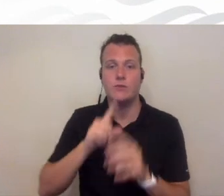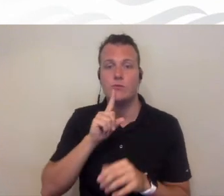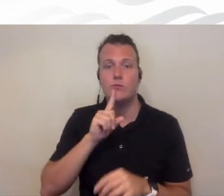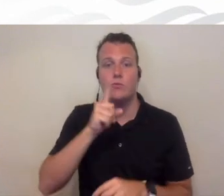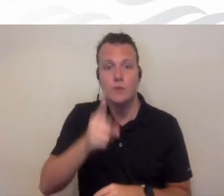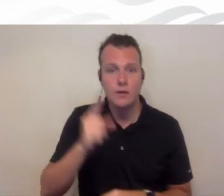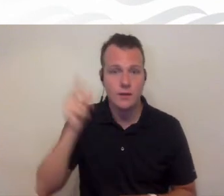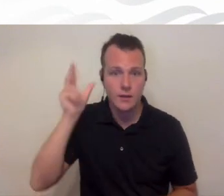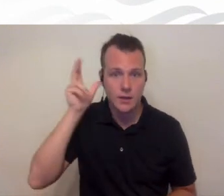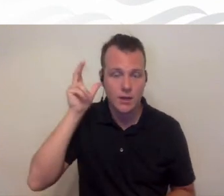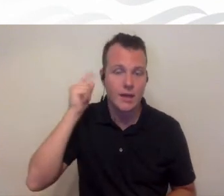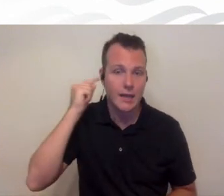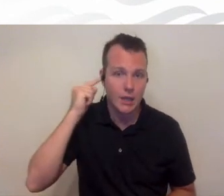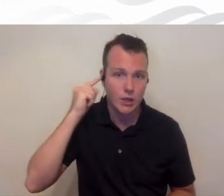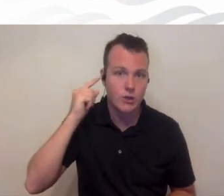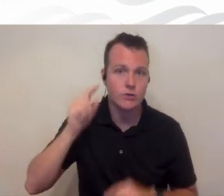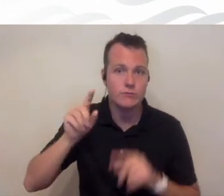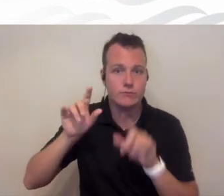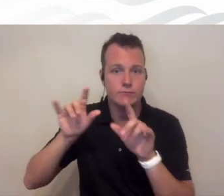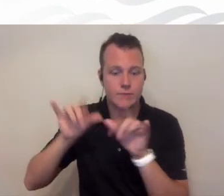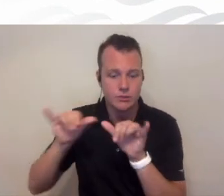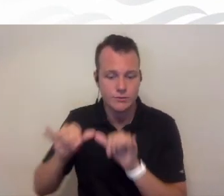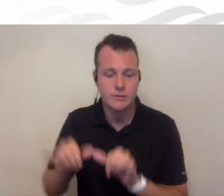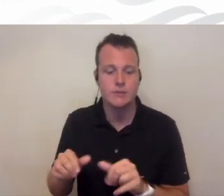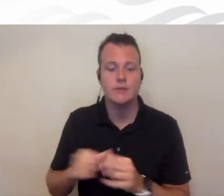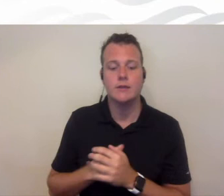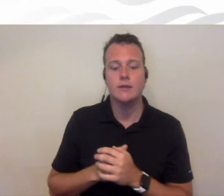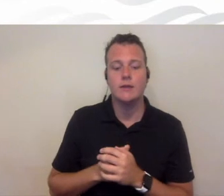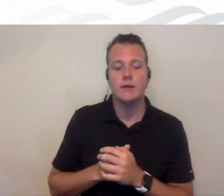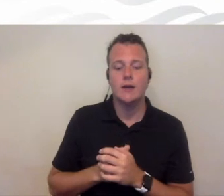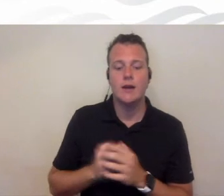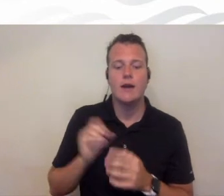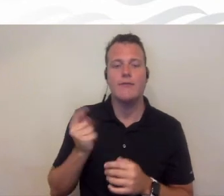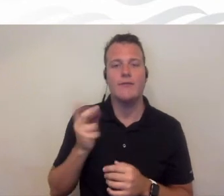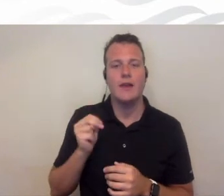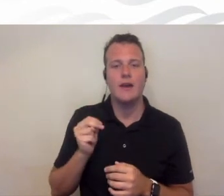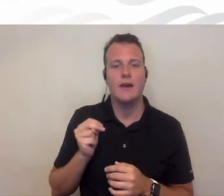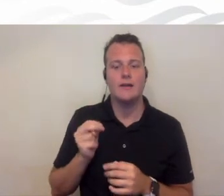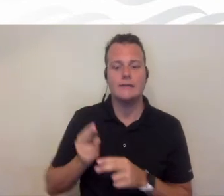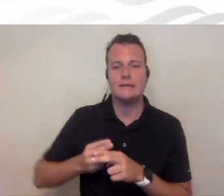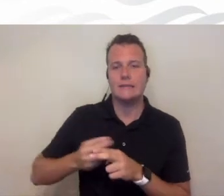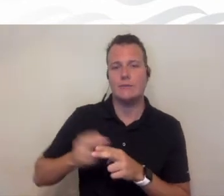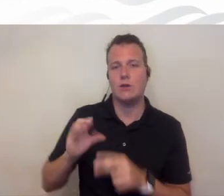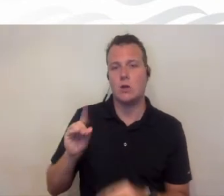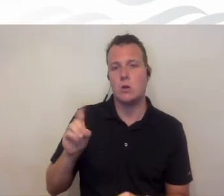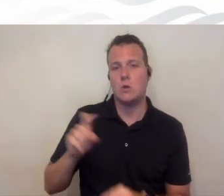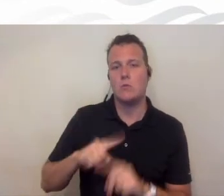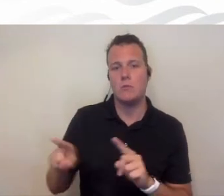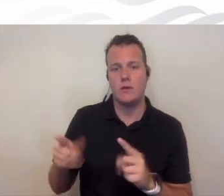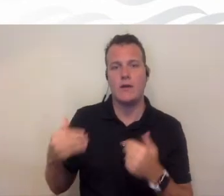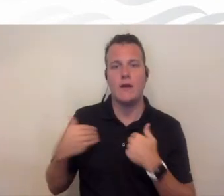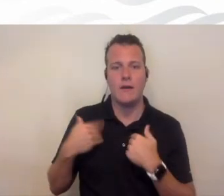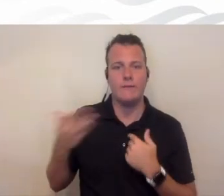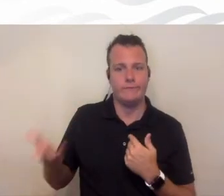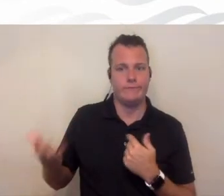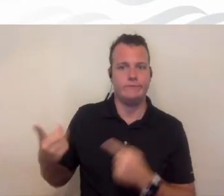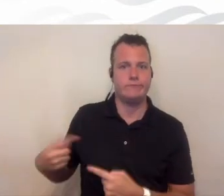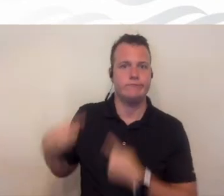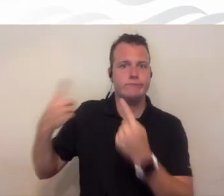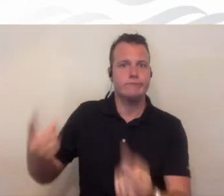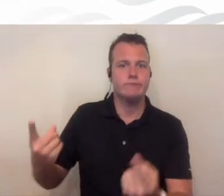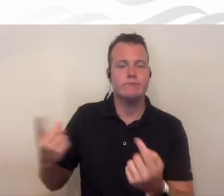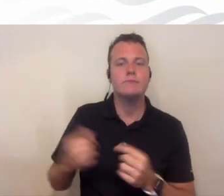kind of validation for what that hearing aid's doing for that patient. And then finally, this is sort of a temporary code, but it's been around for a long